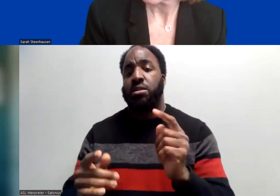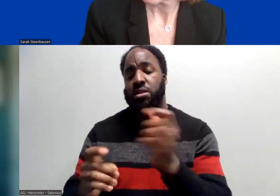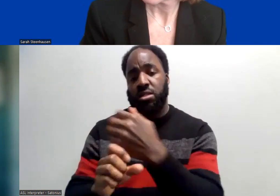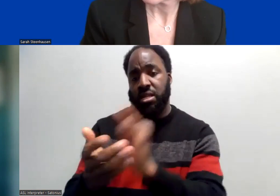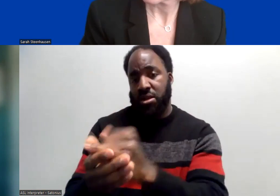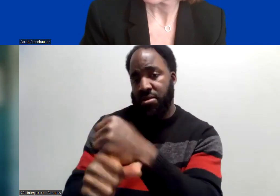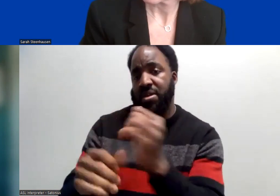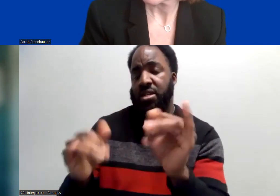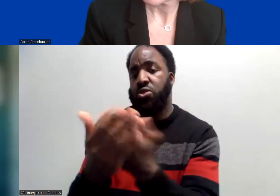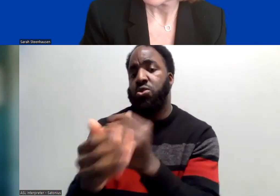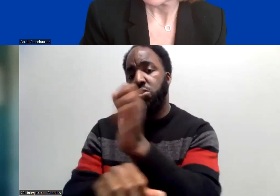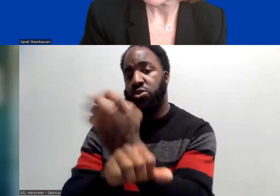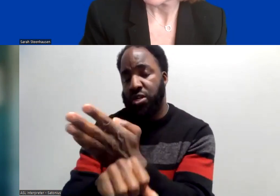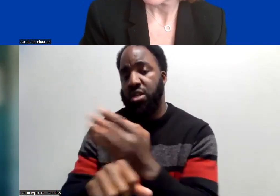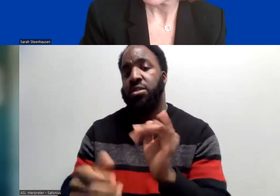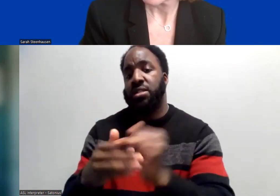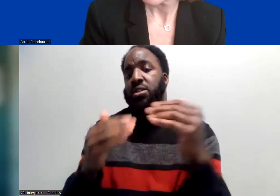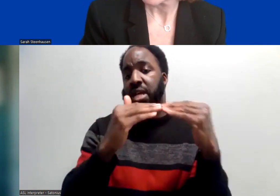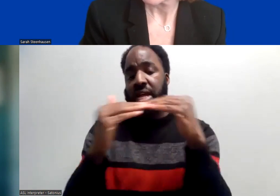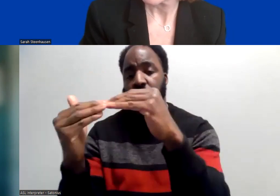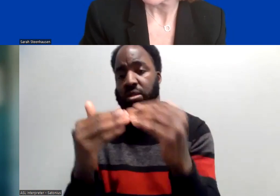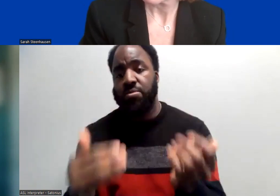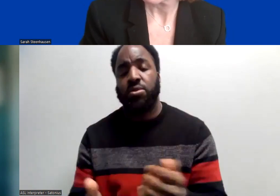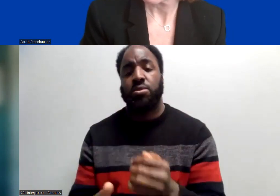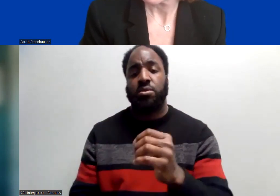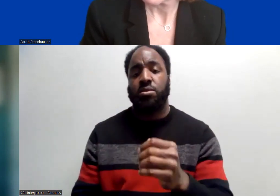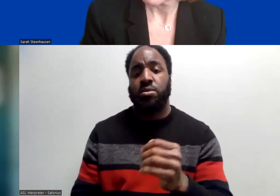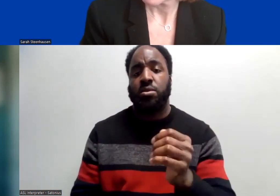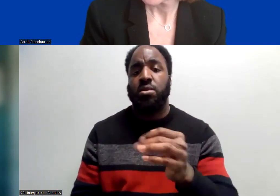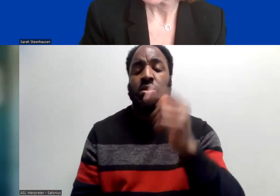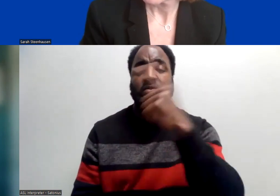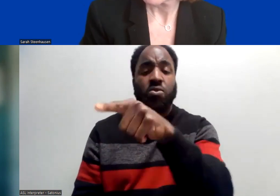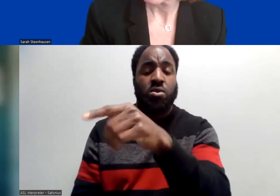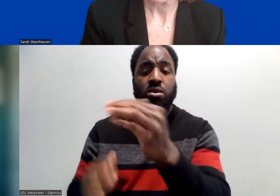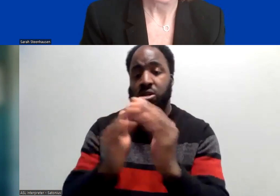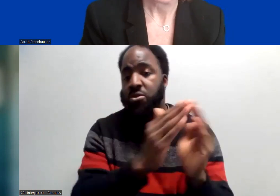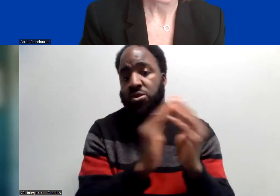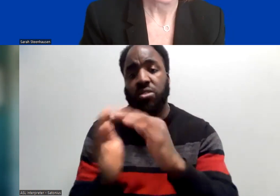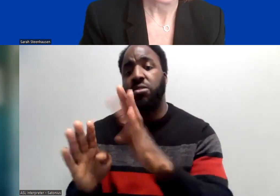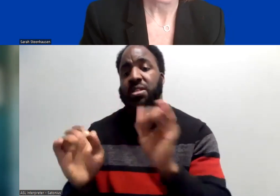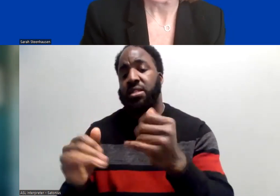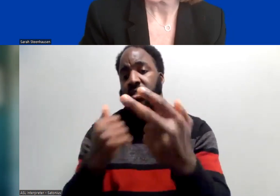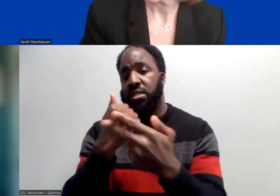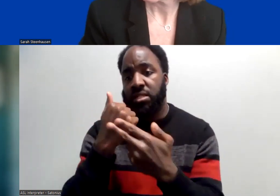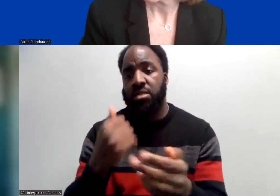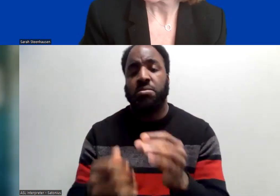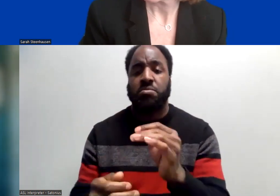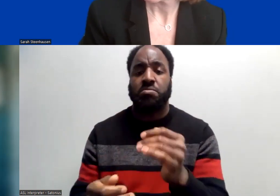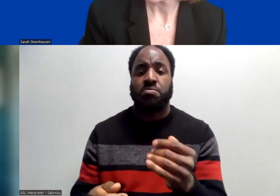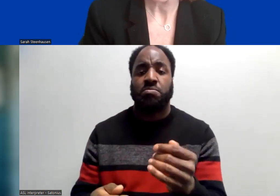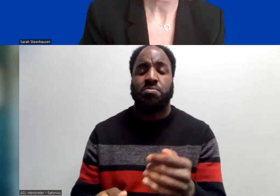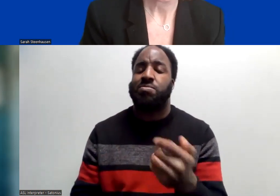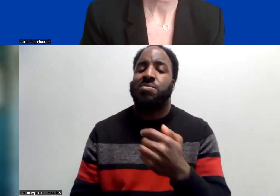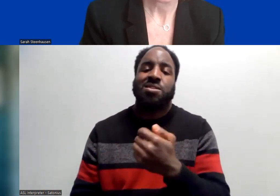are equitable in order for them to be sustainable. So that was a lot. Sorry